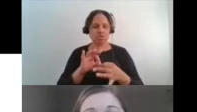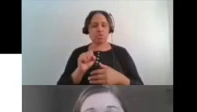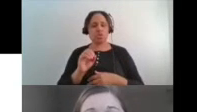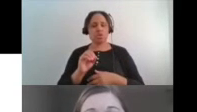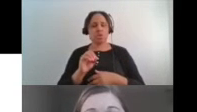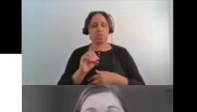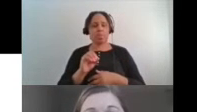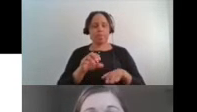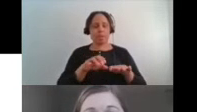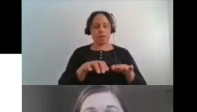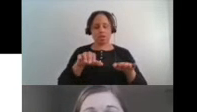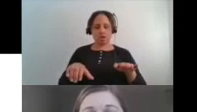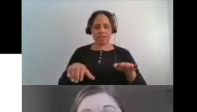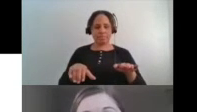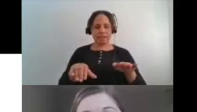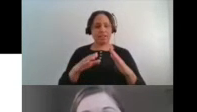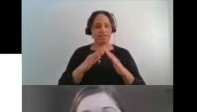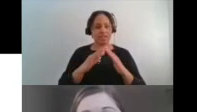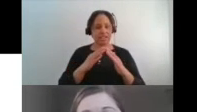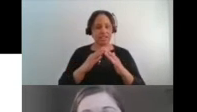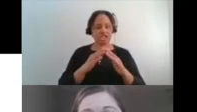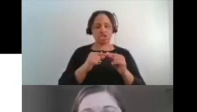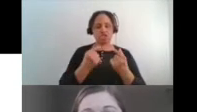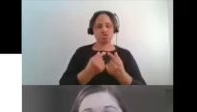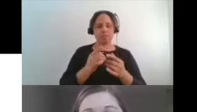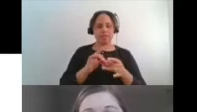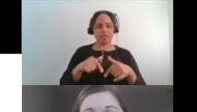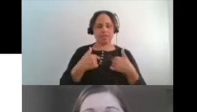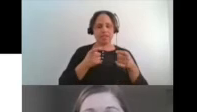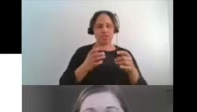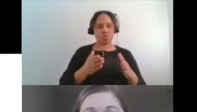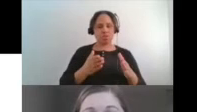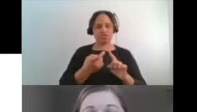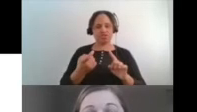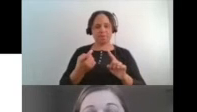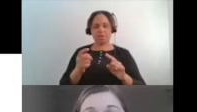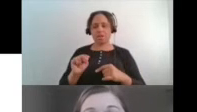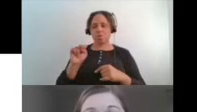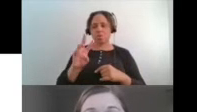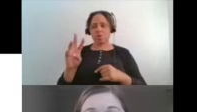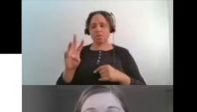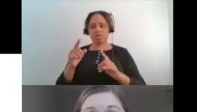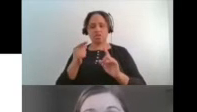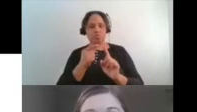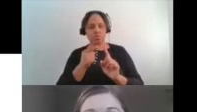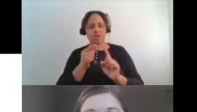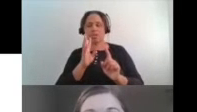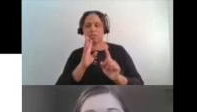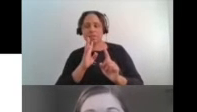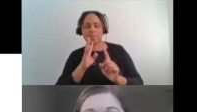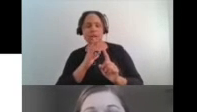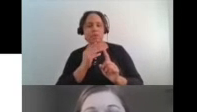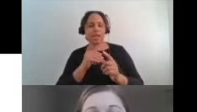Transplant Village is a group of living donors and recipients from Northwestern that have kind of made it their mission to speak about and champion